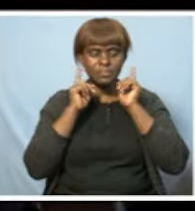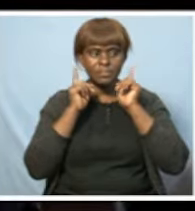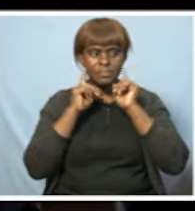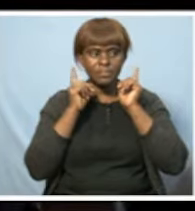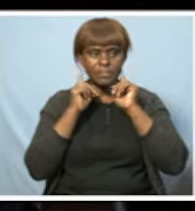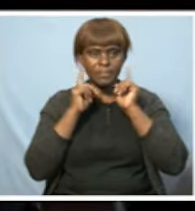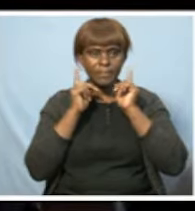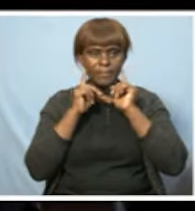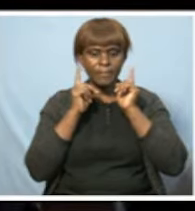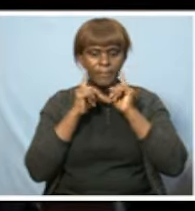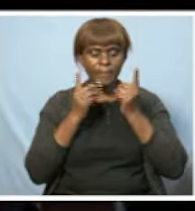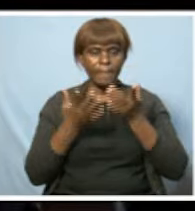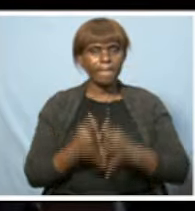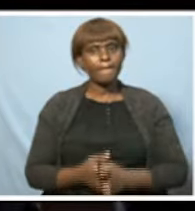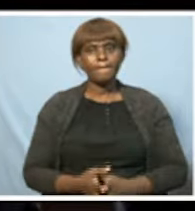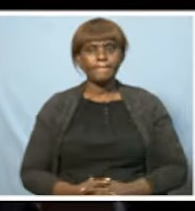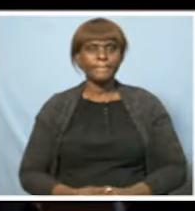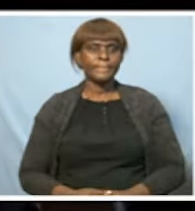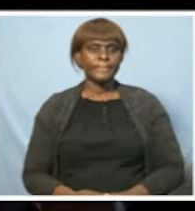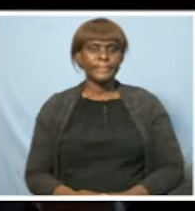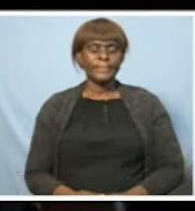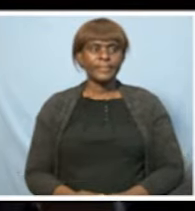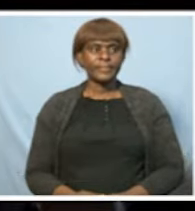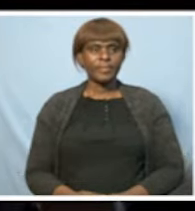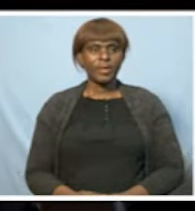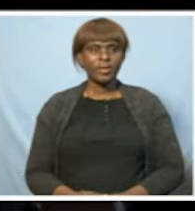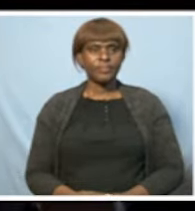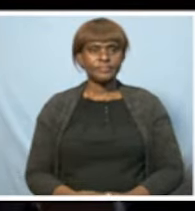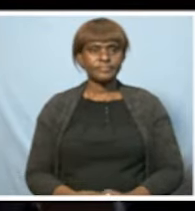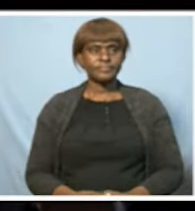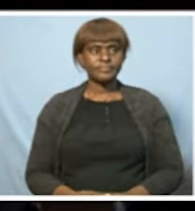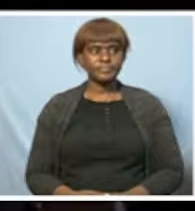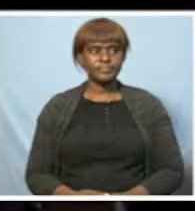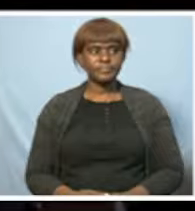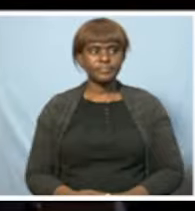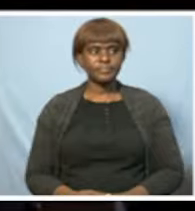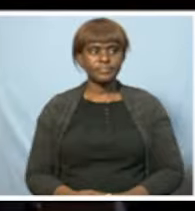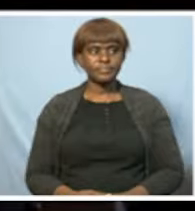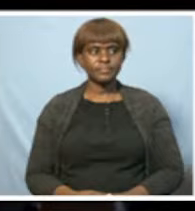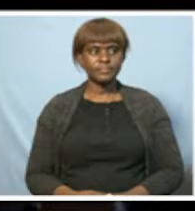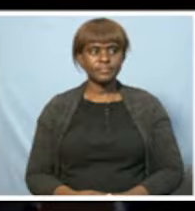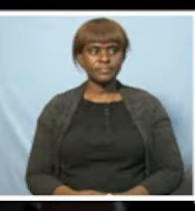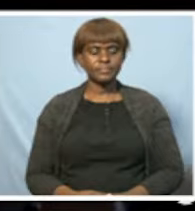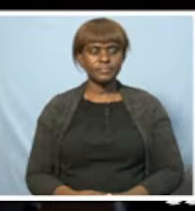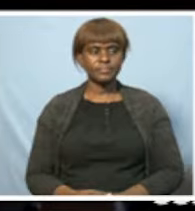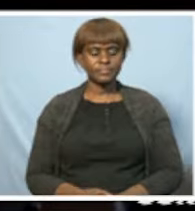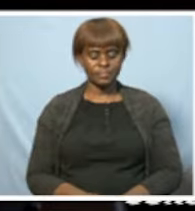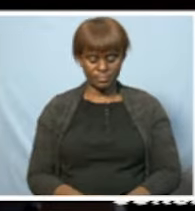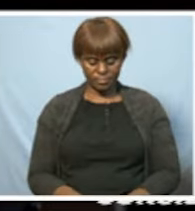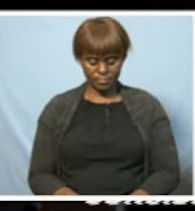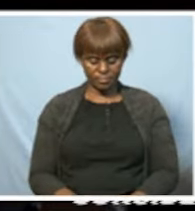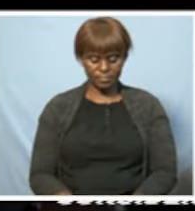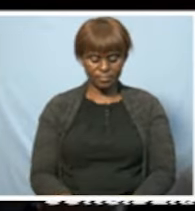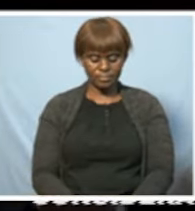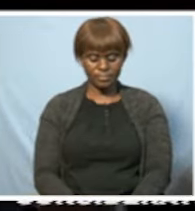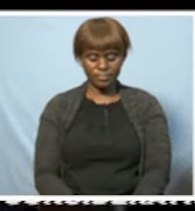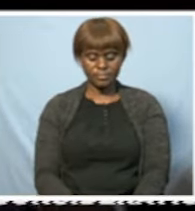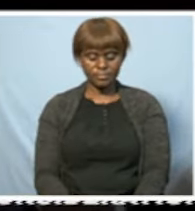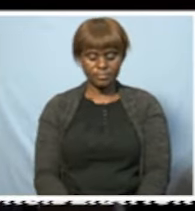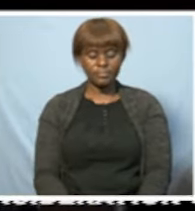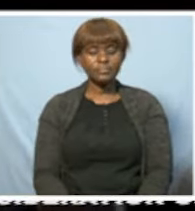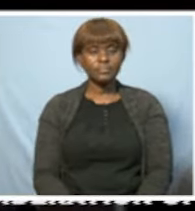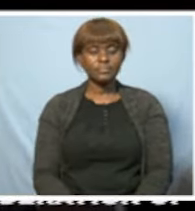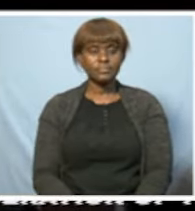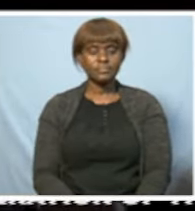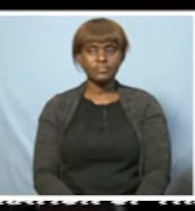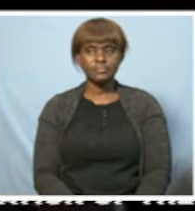present and also the human resource to be able to drive these ambulance services, was to zone the ambulances. meaning that the one